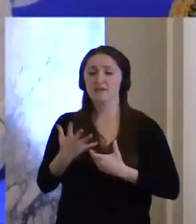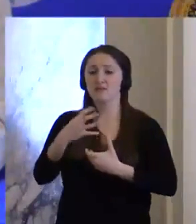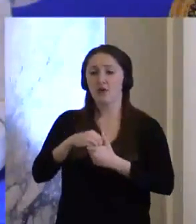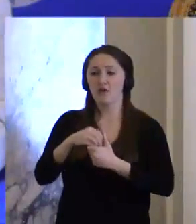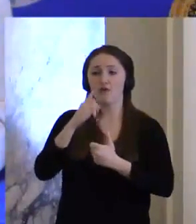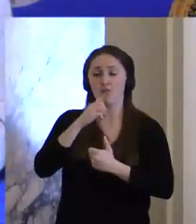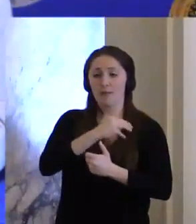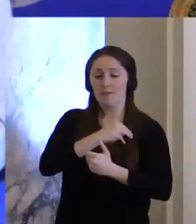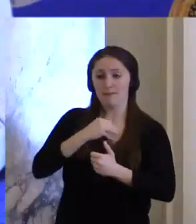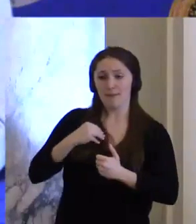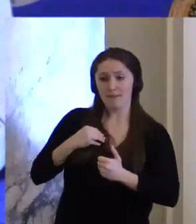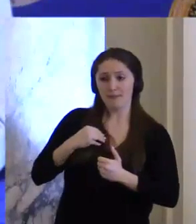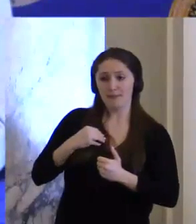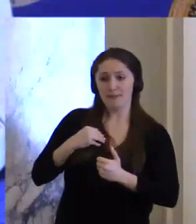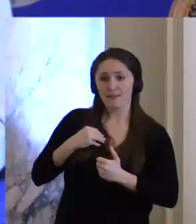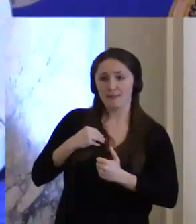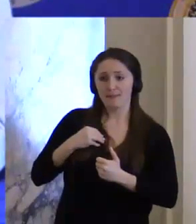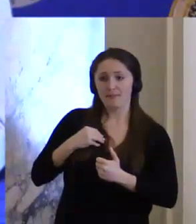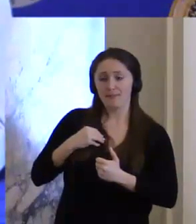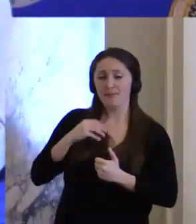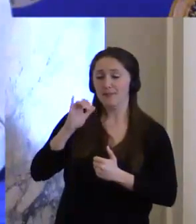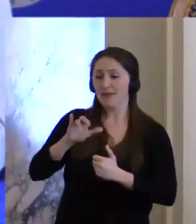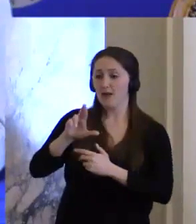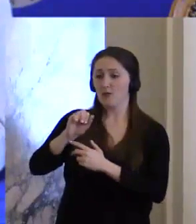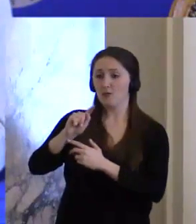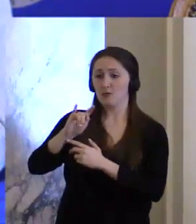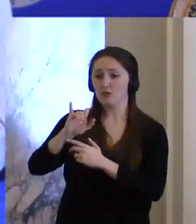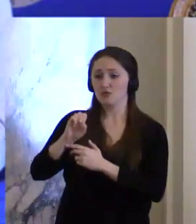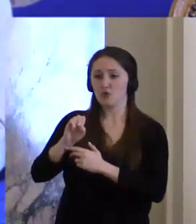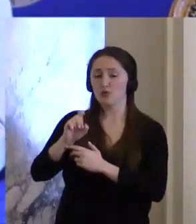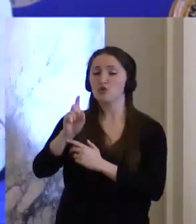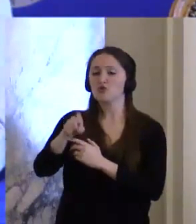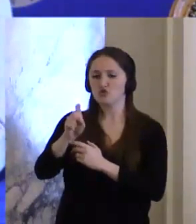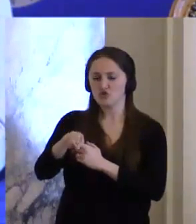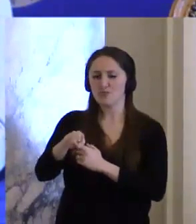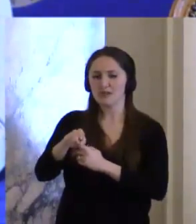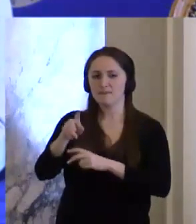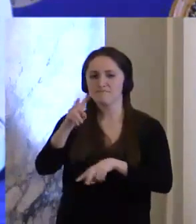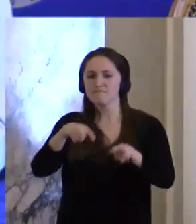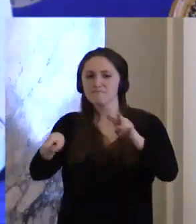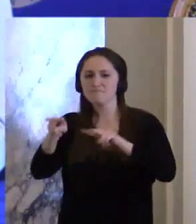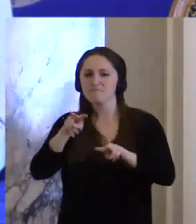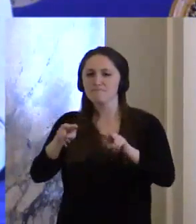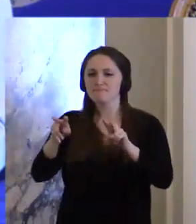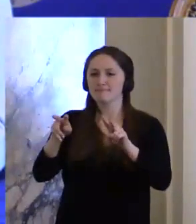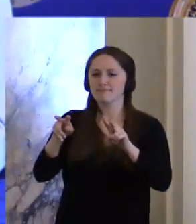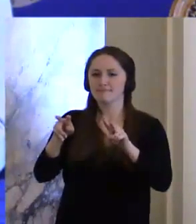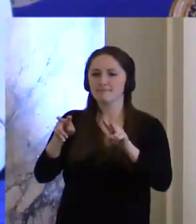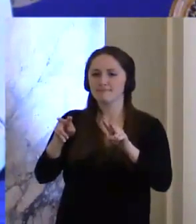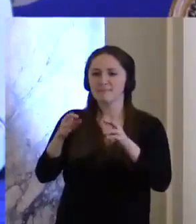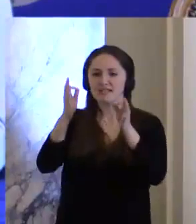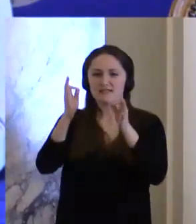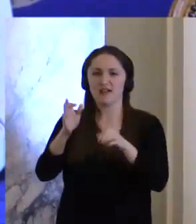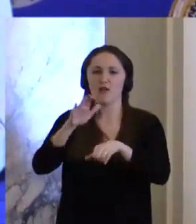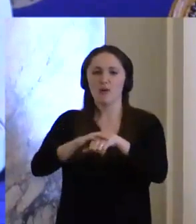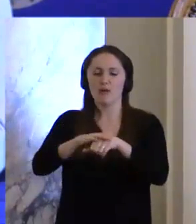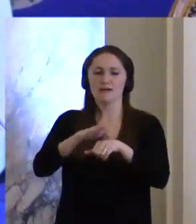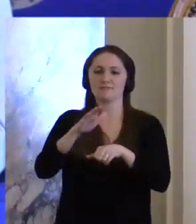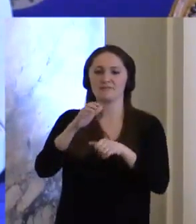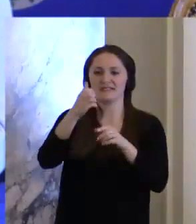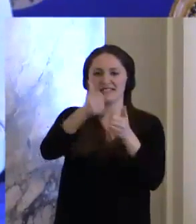of the ratio between men and women should be examined on a case-by-case basis. And I think that if civil